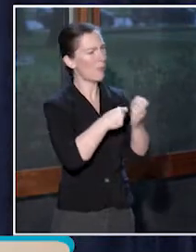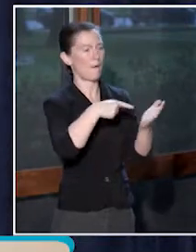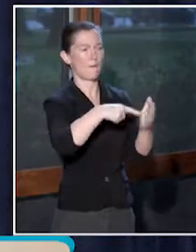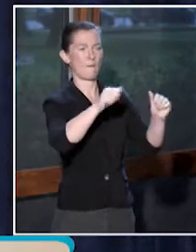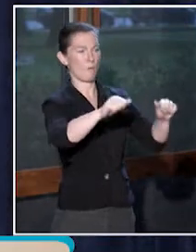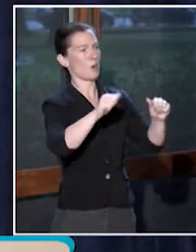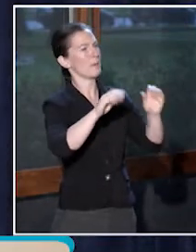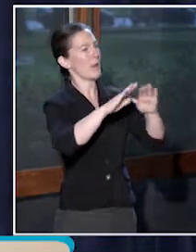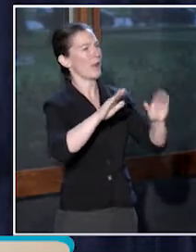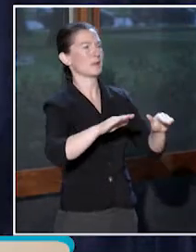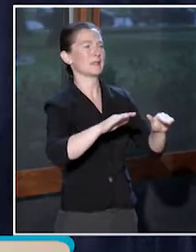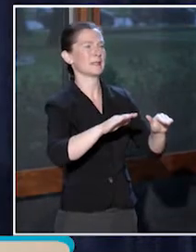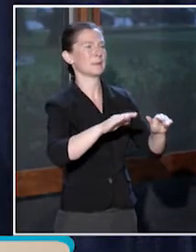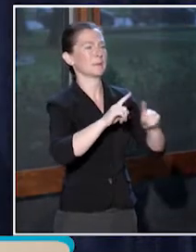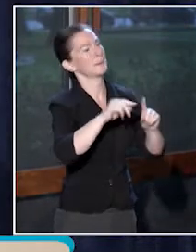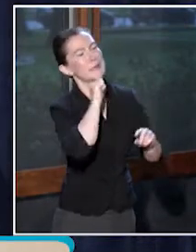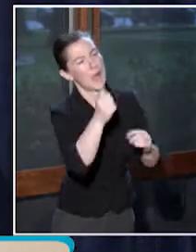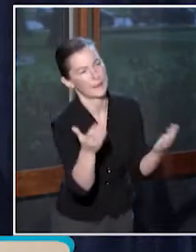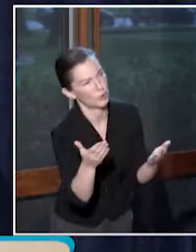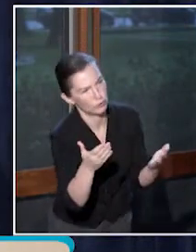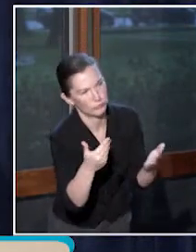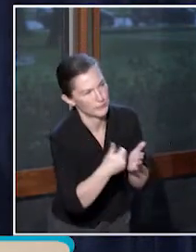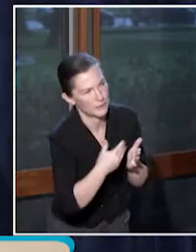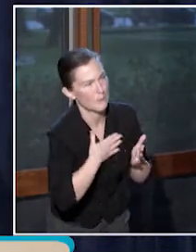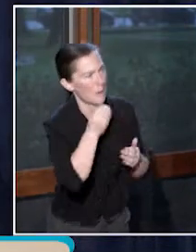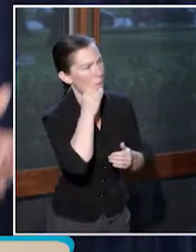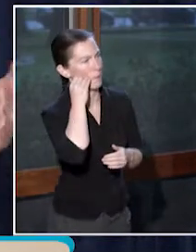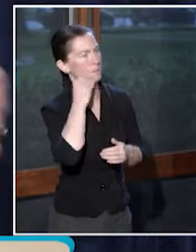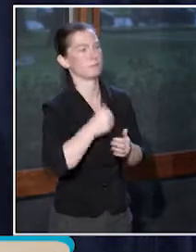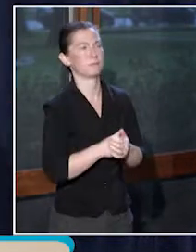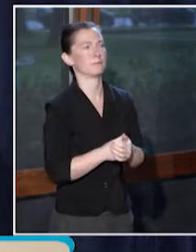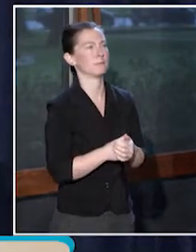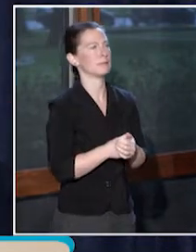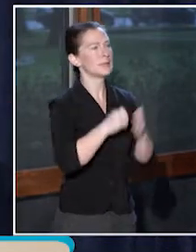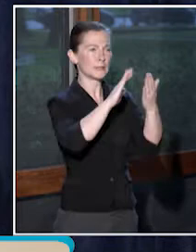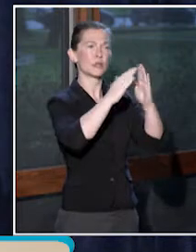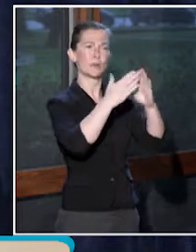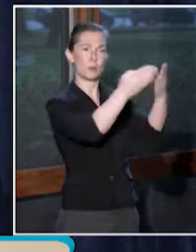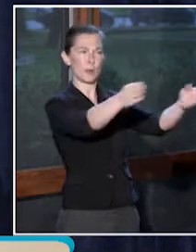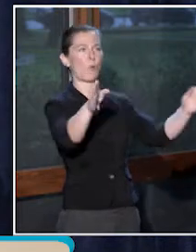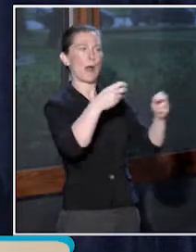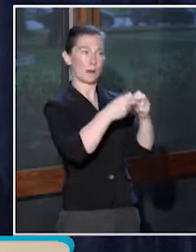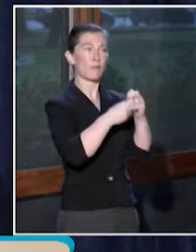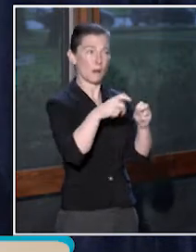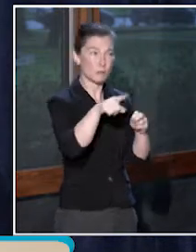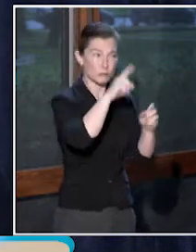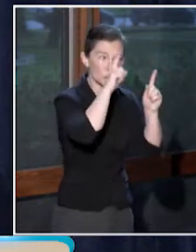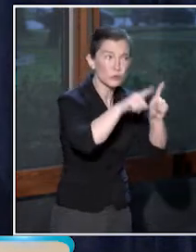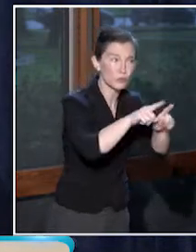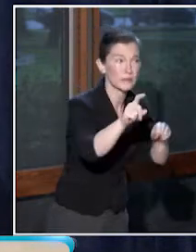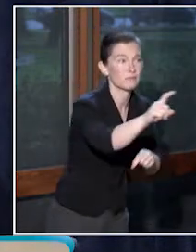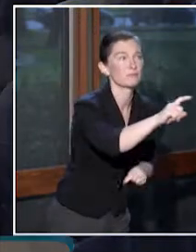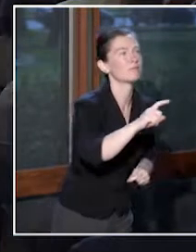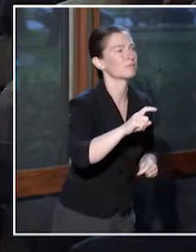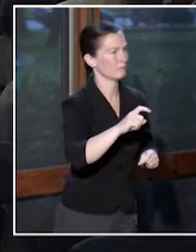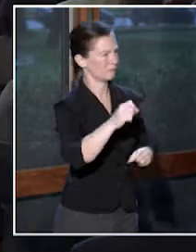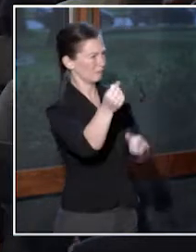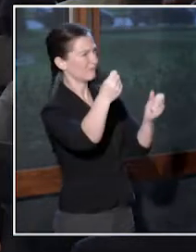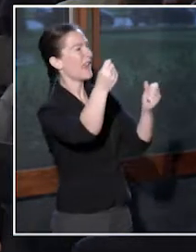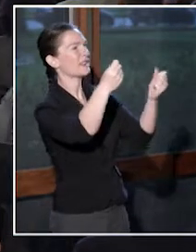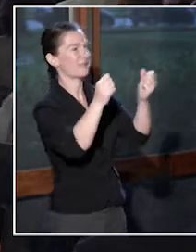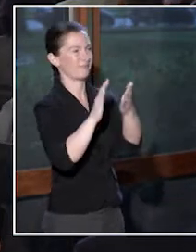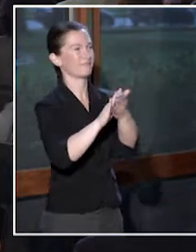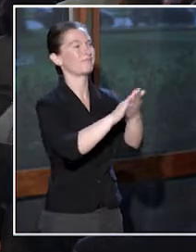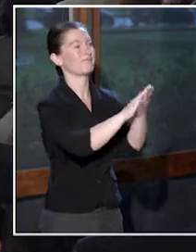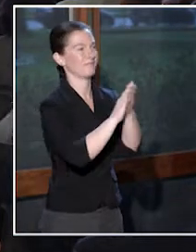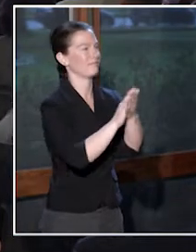together as a community. This is a community-wide problem. Do you agree with me on that? Thank you. Glad to hear